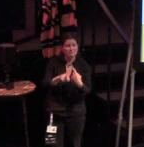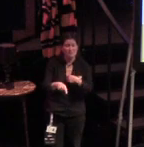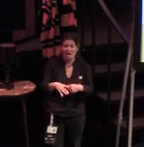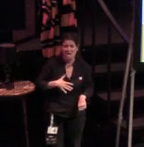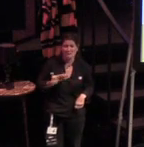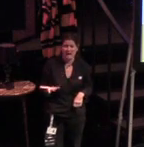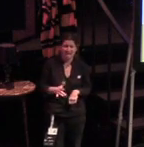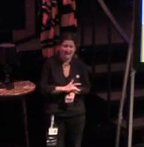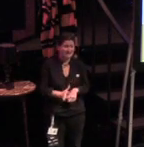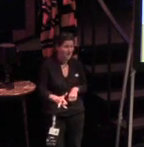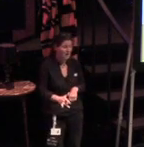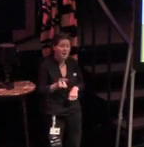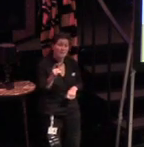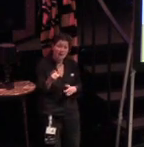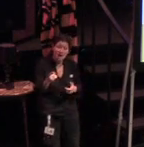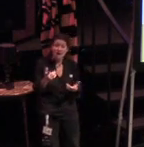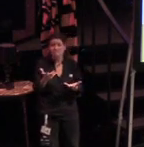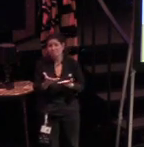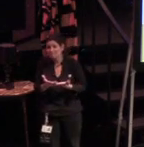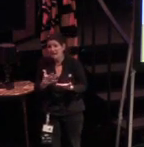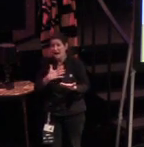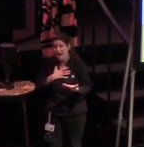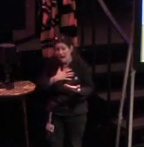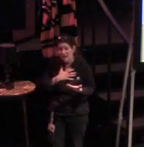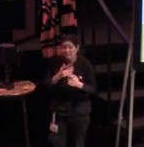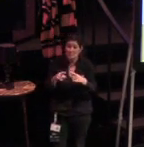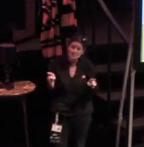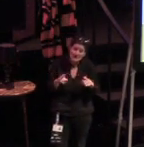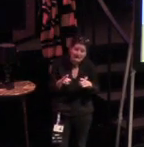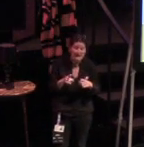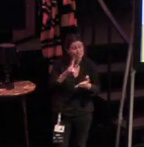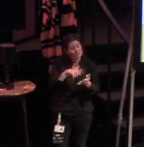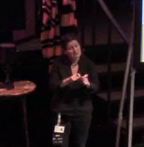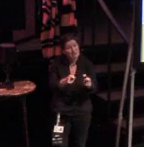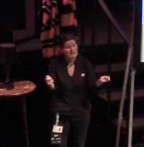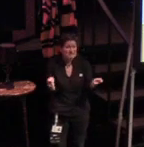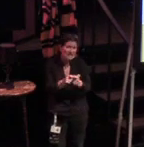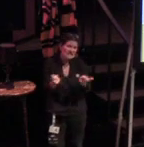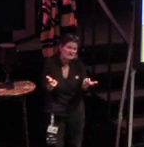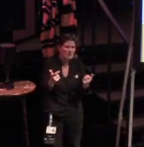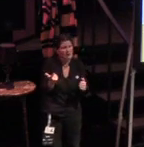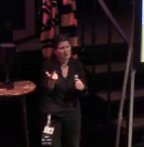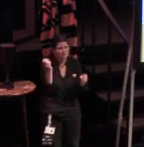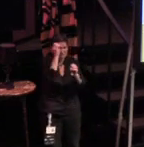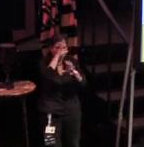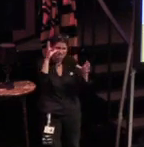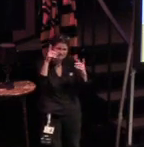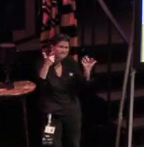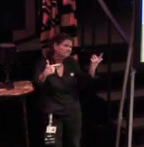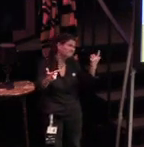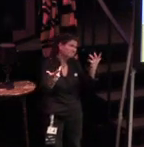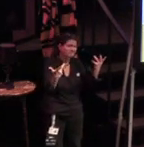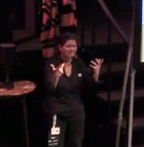like watching films and I really like music and I'm really like magazines I feel like you know it's kind of yeah I get it I get what you guys do